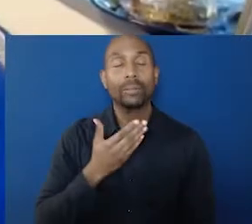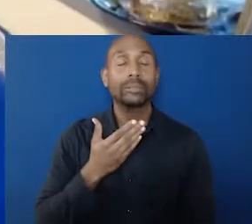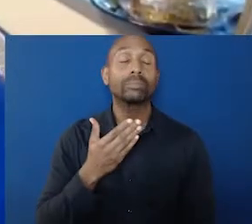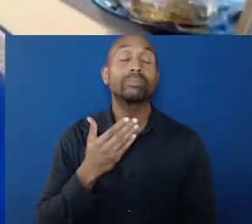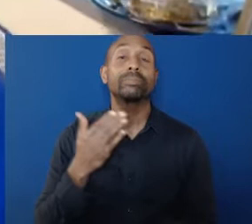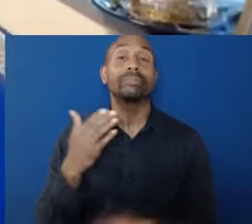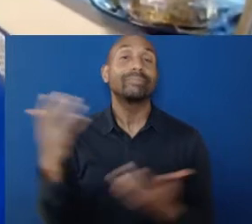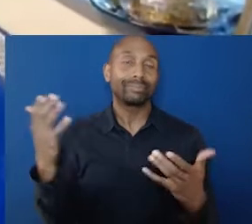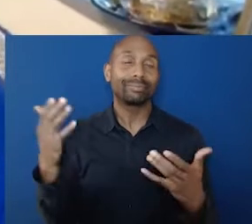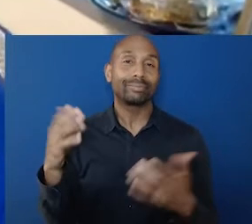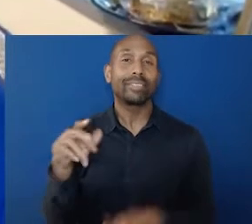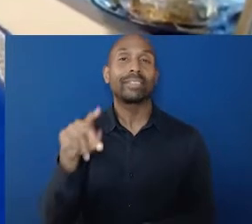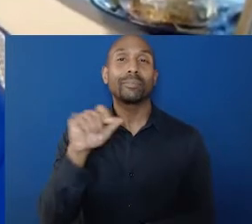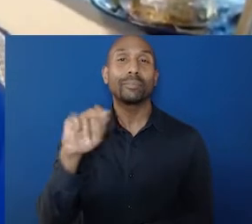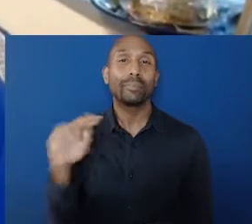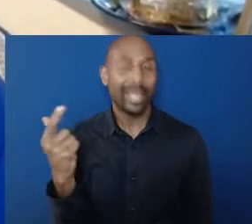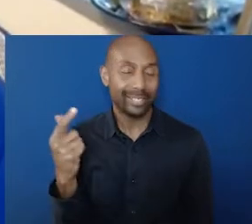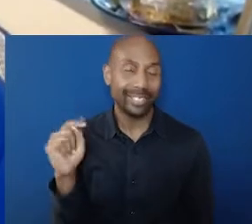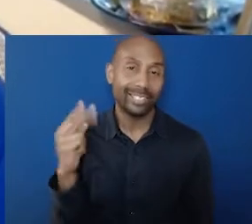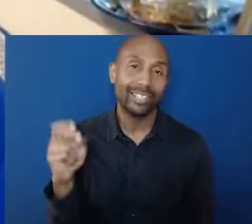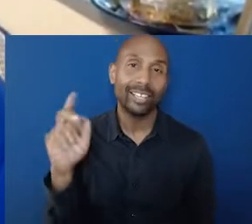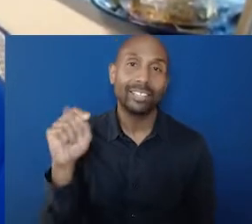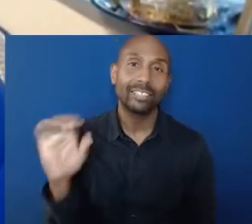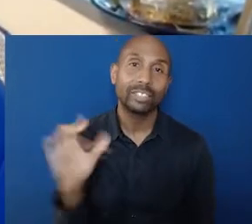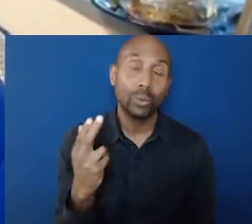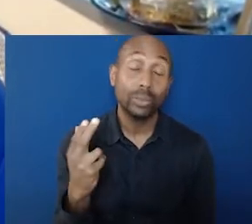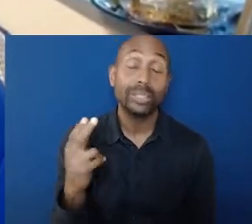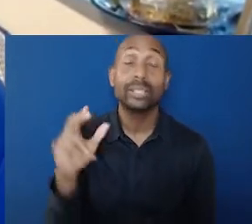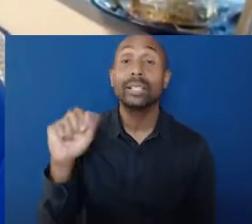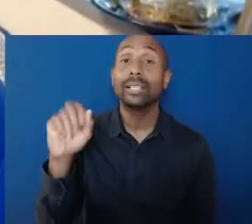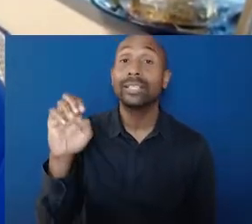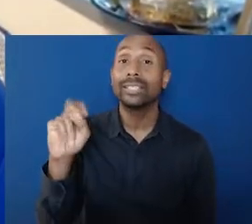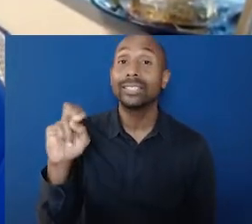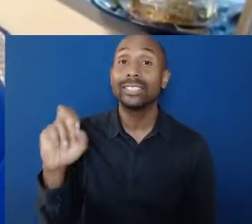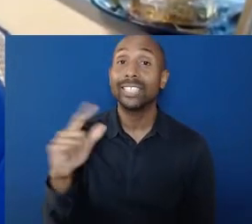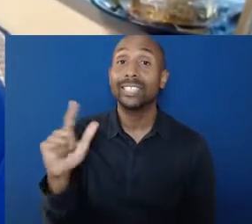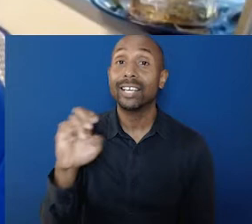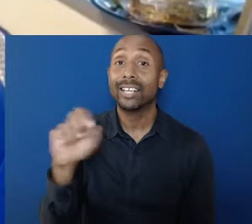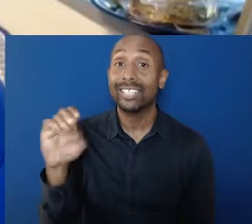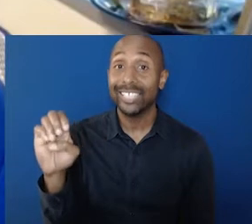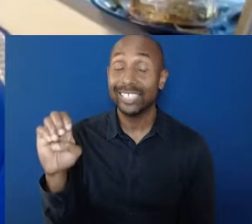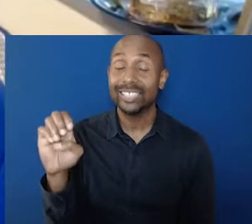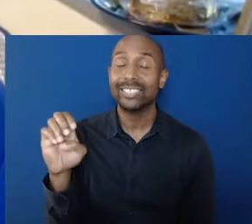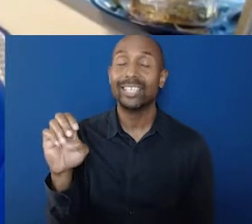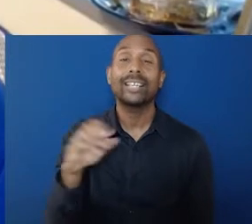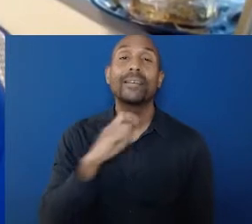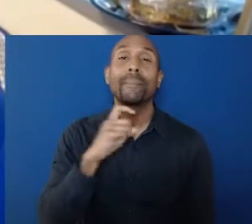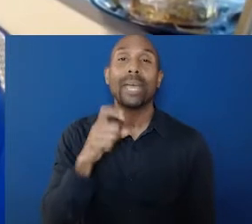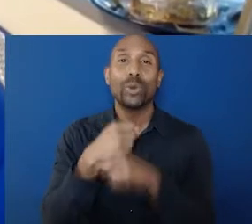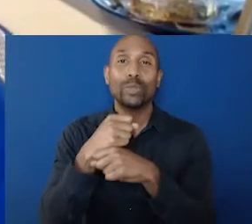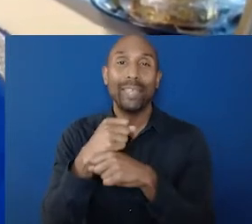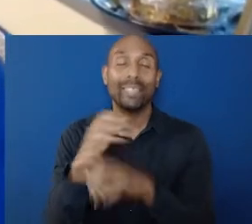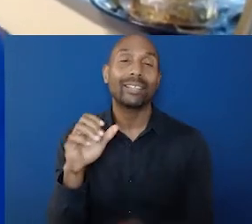Welcome to Passing the Torch, Senegalese Metalsmithing Across Geography and Gender. Thank you for joining